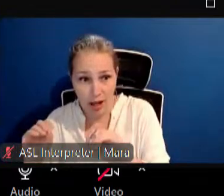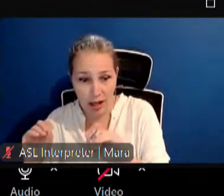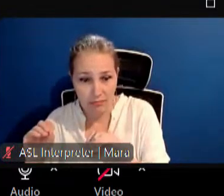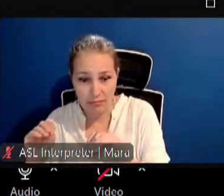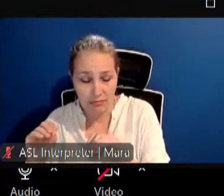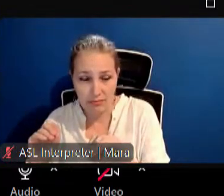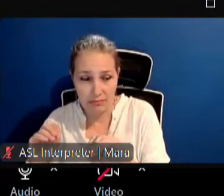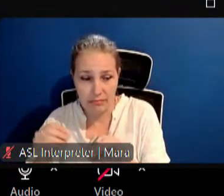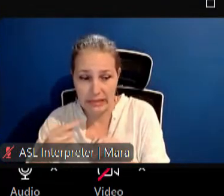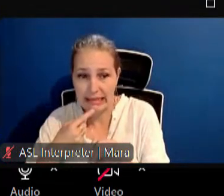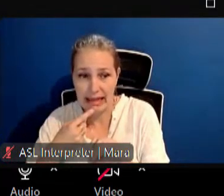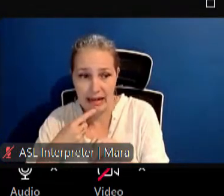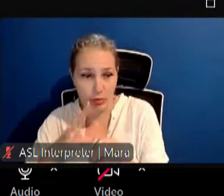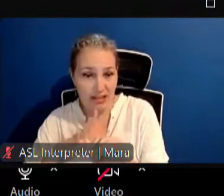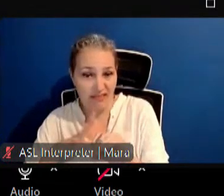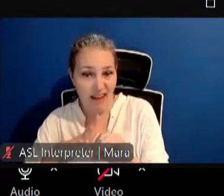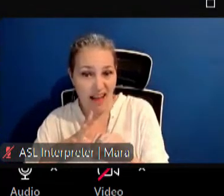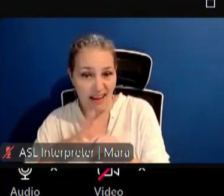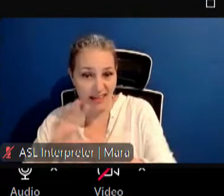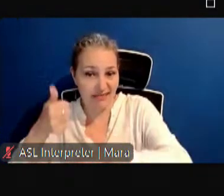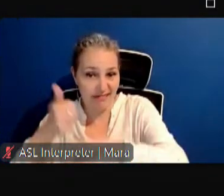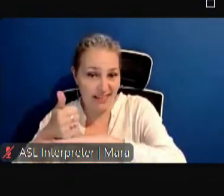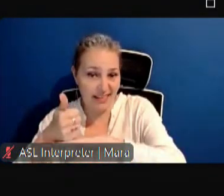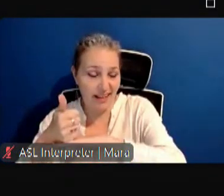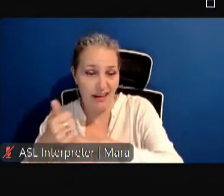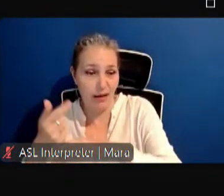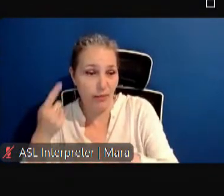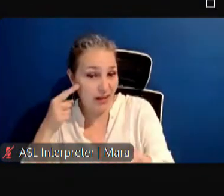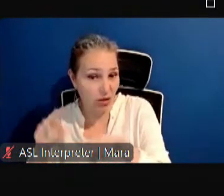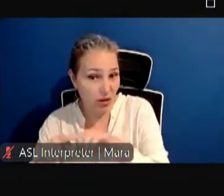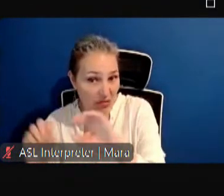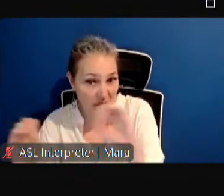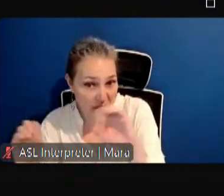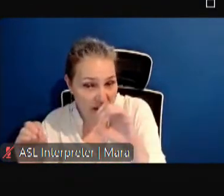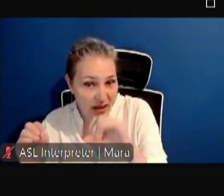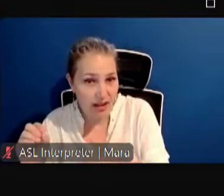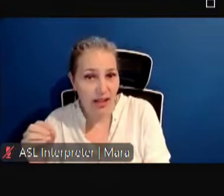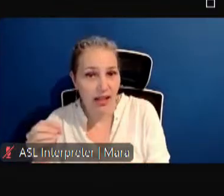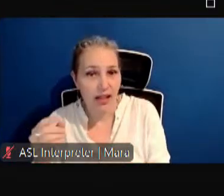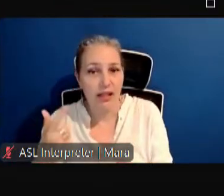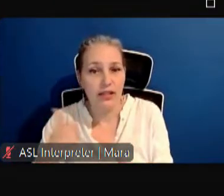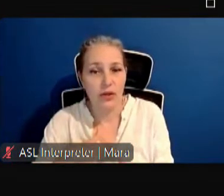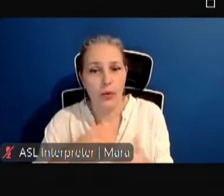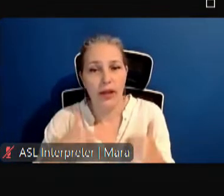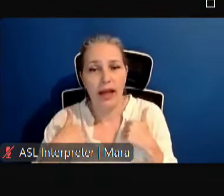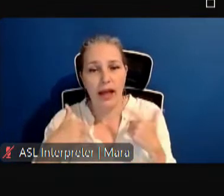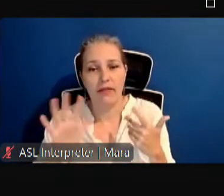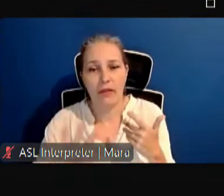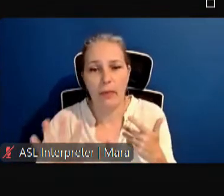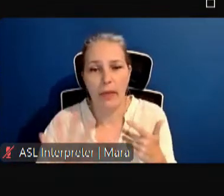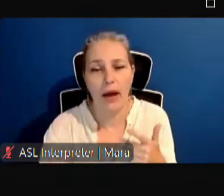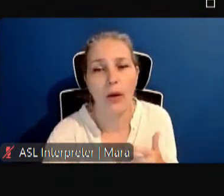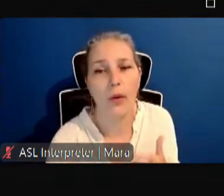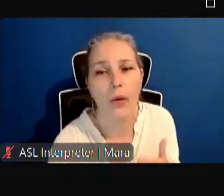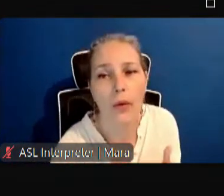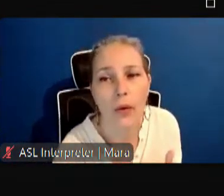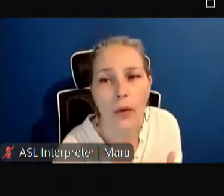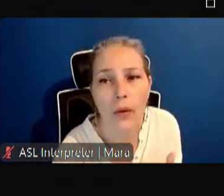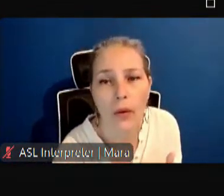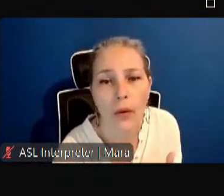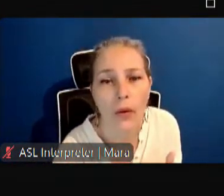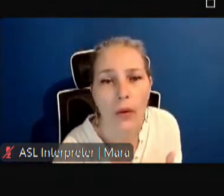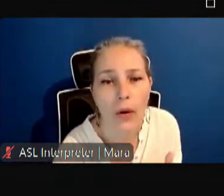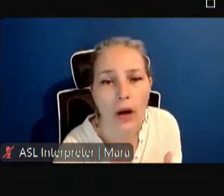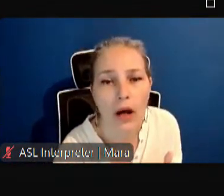permission for those signs. We currently have approximately 70 active cases regarding in response